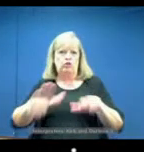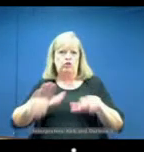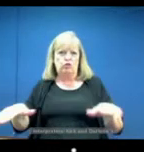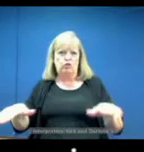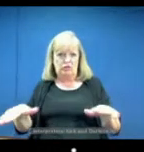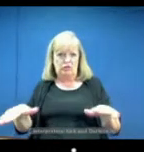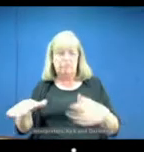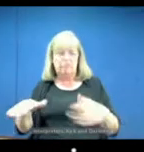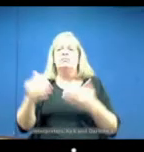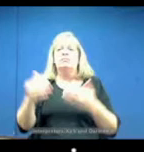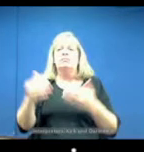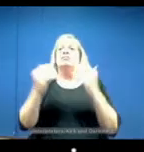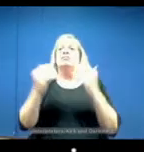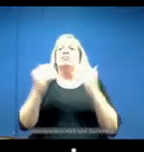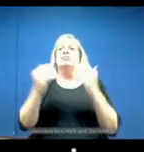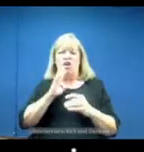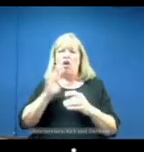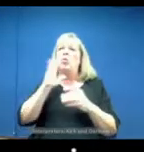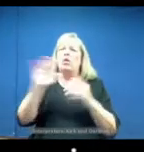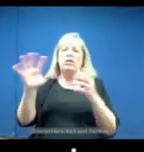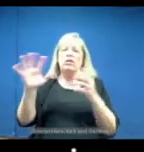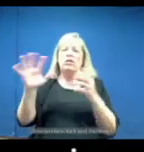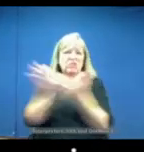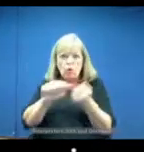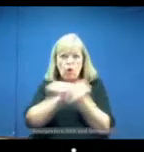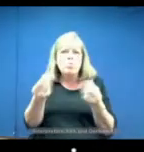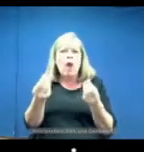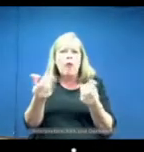Destroying property, harming pets,